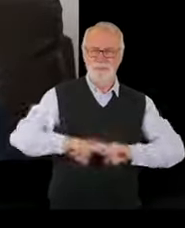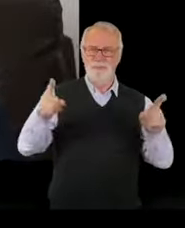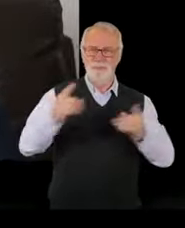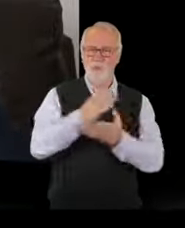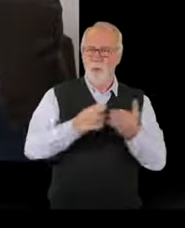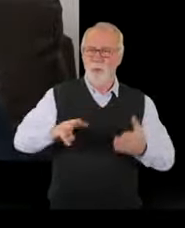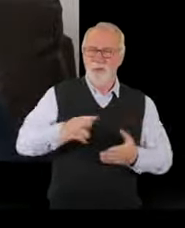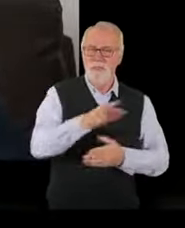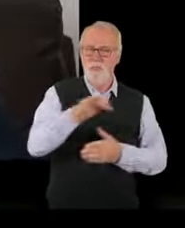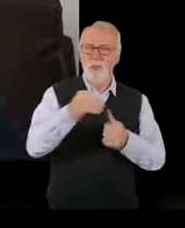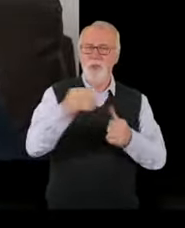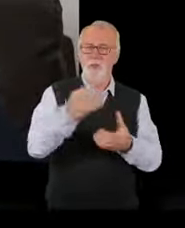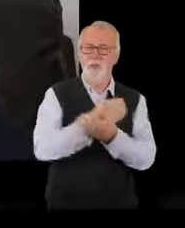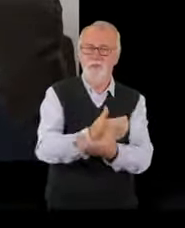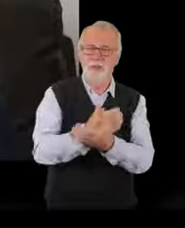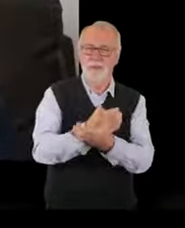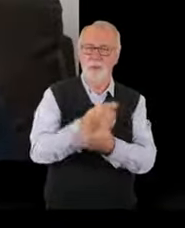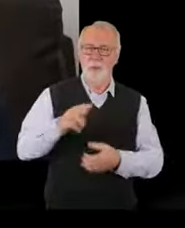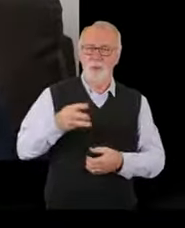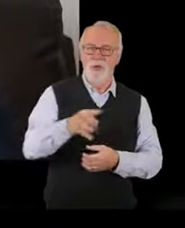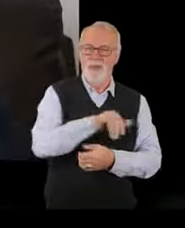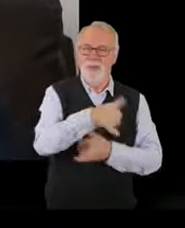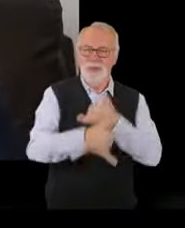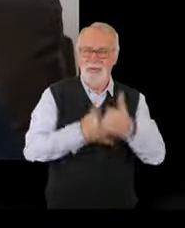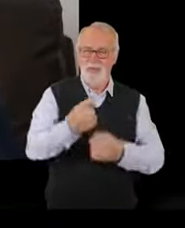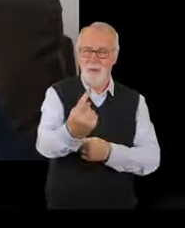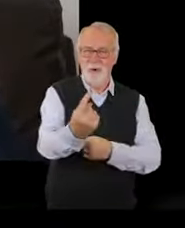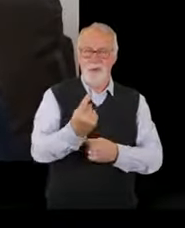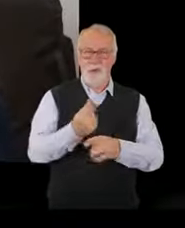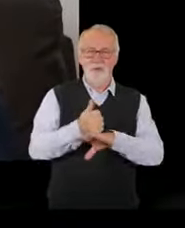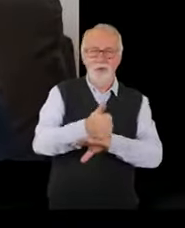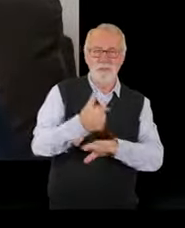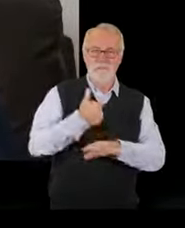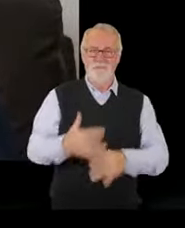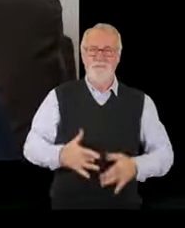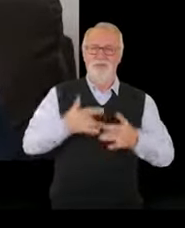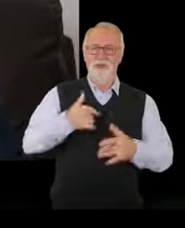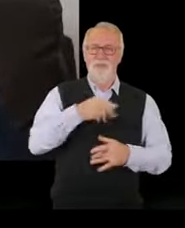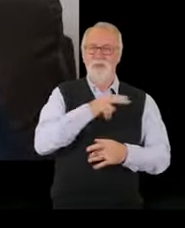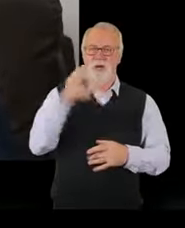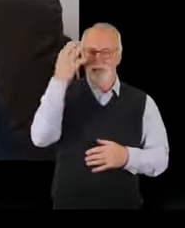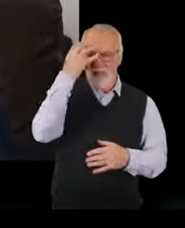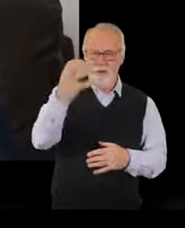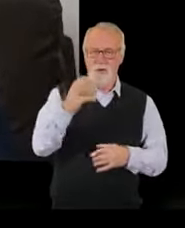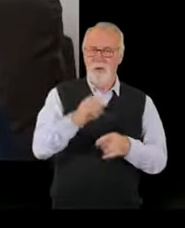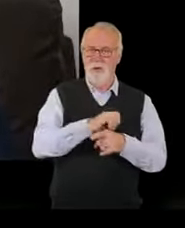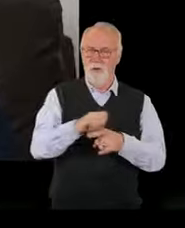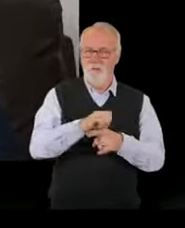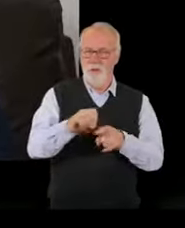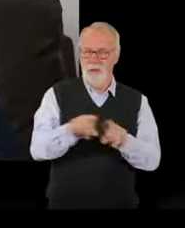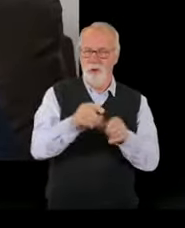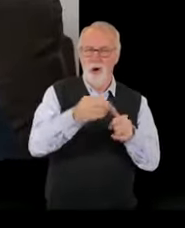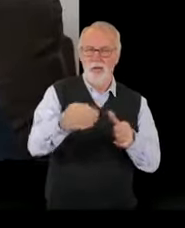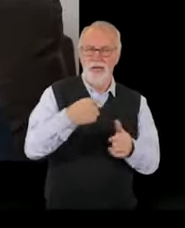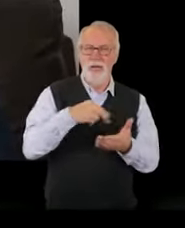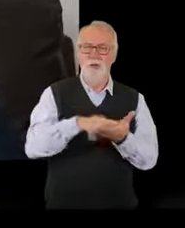began to realise I was different in some way from the other children. And the way that came across to me was I felt like